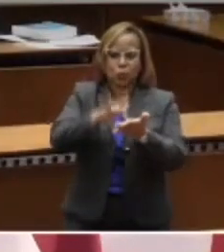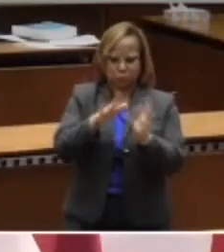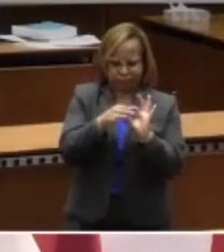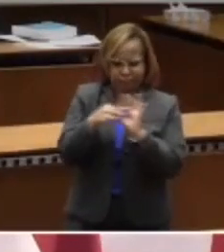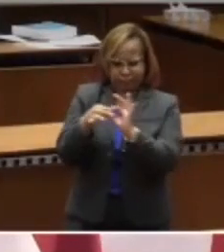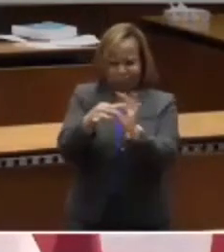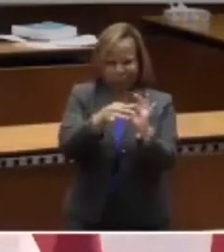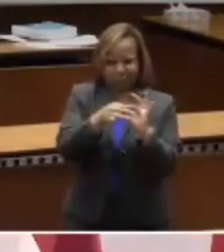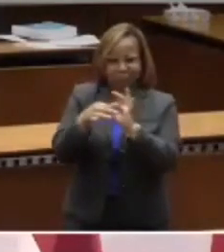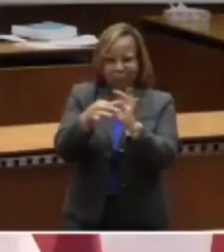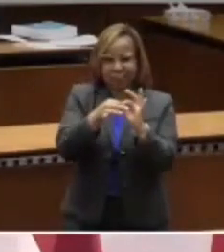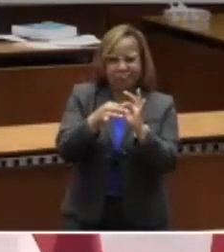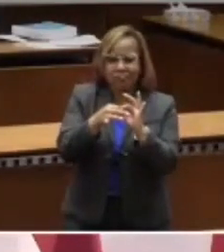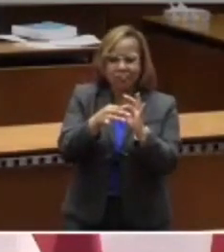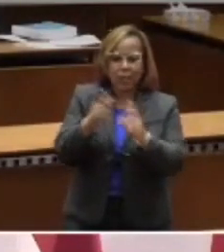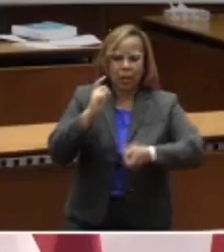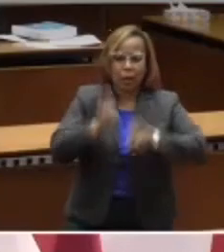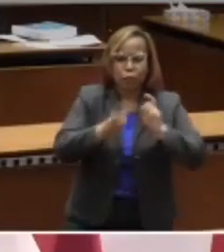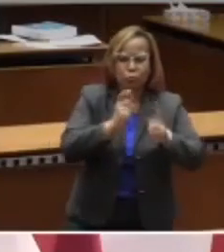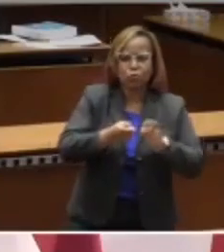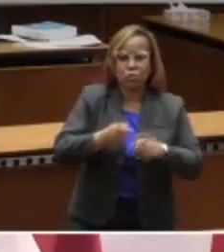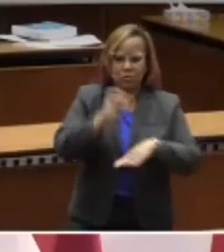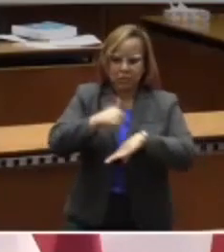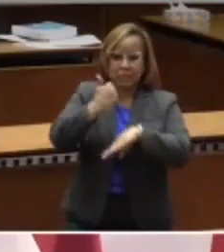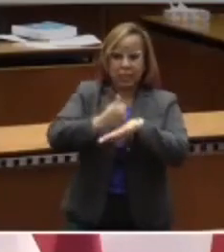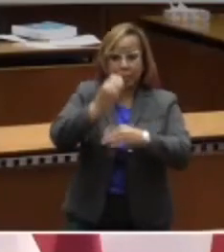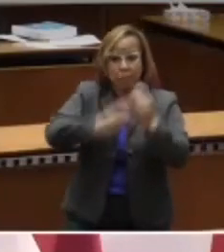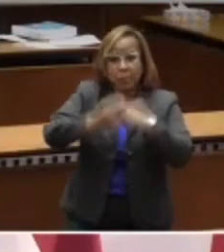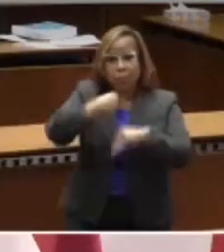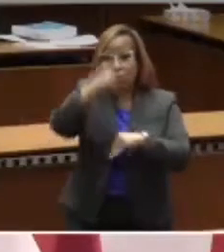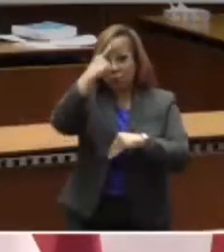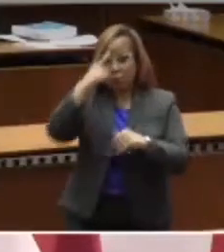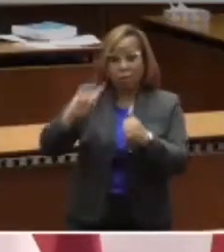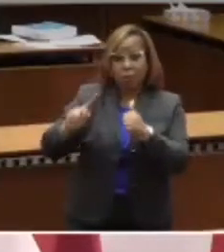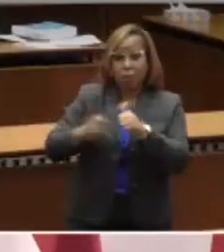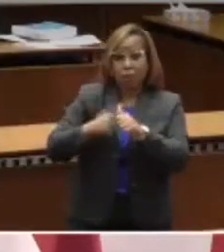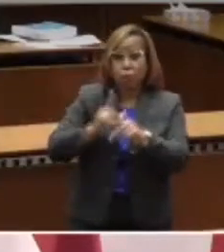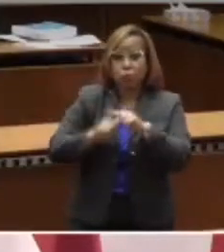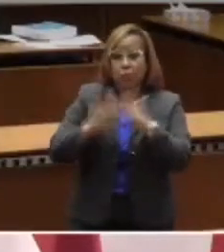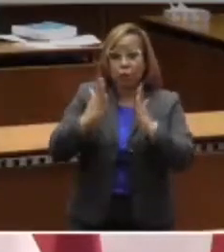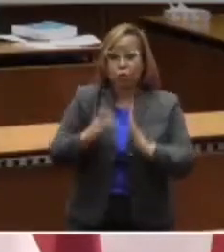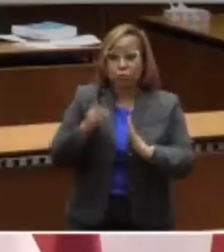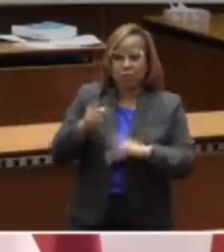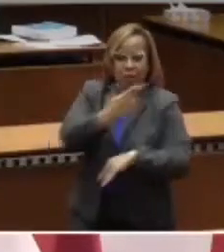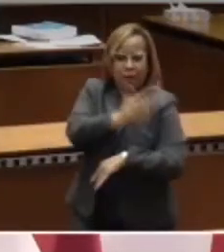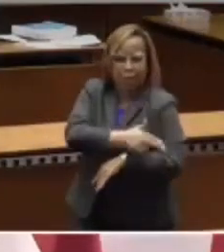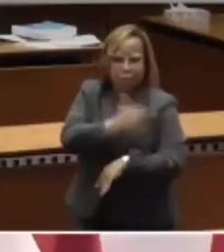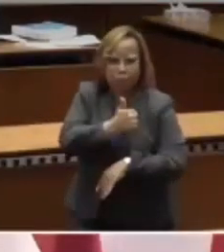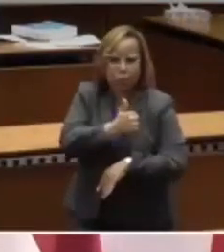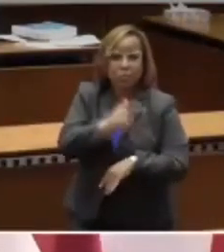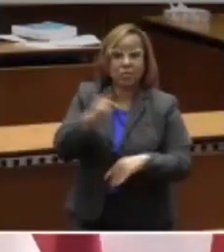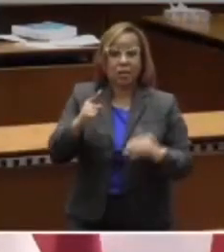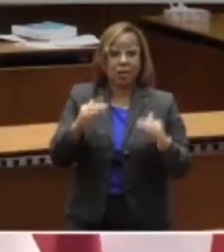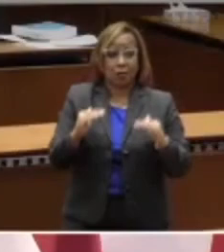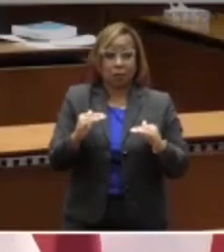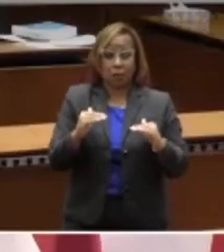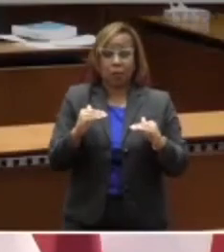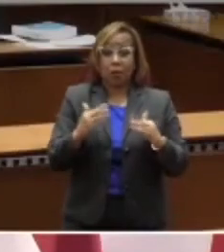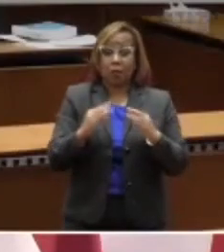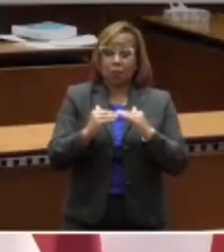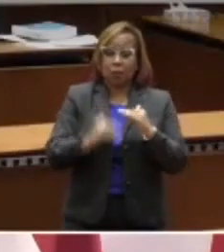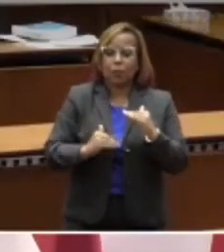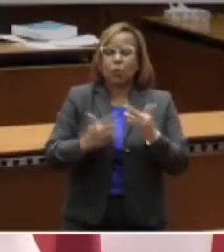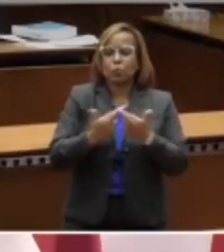coordinated in-kind contributions, set up meals for first responders at hospitals in